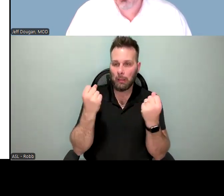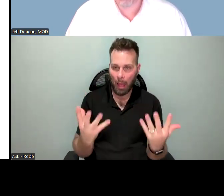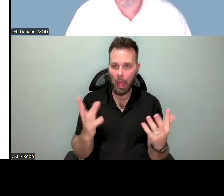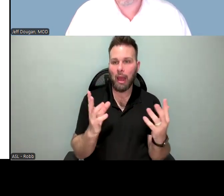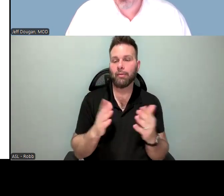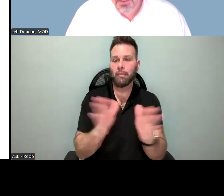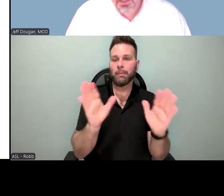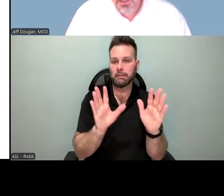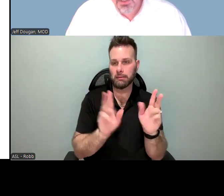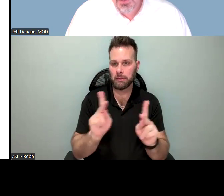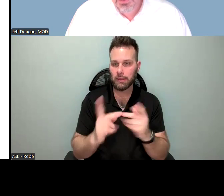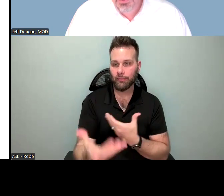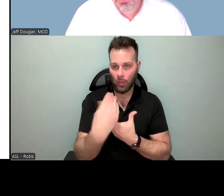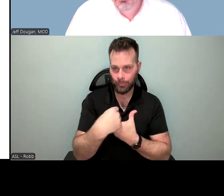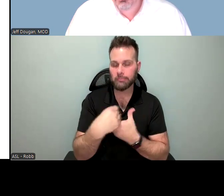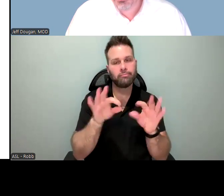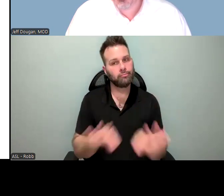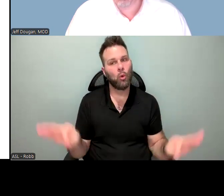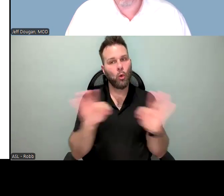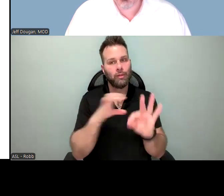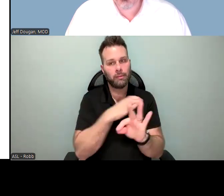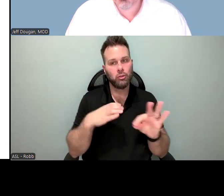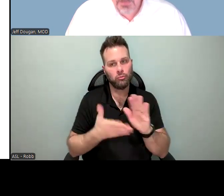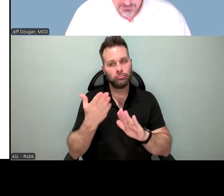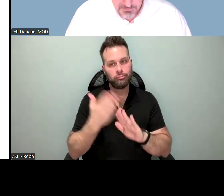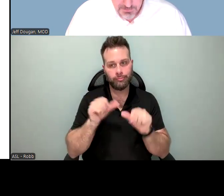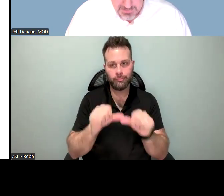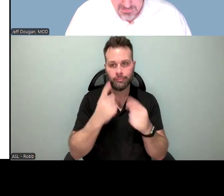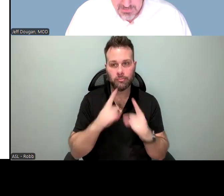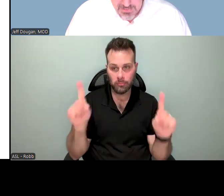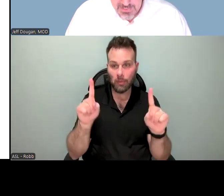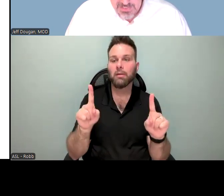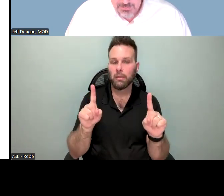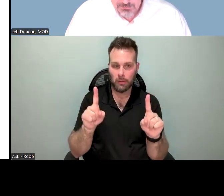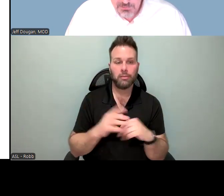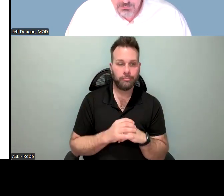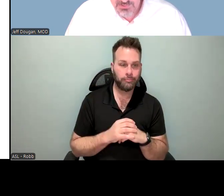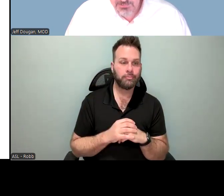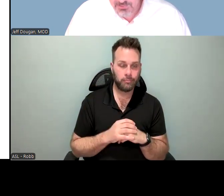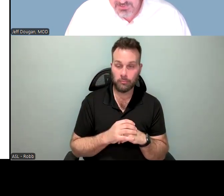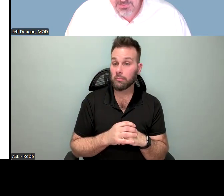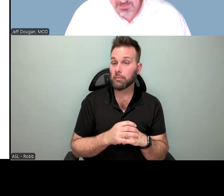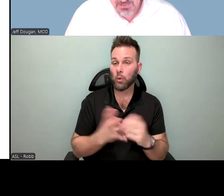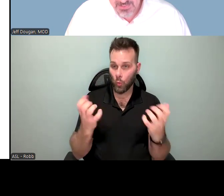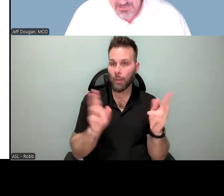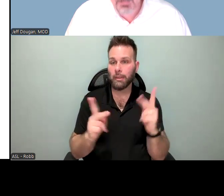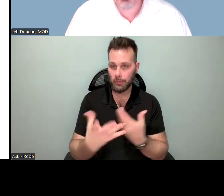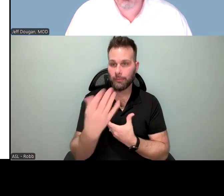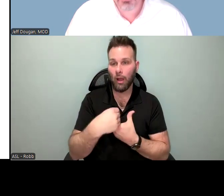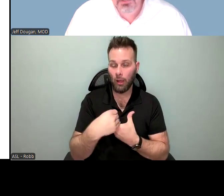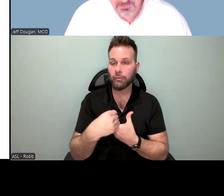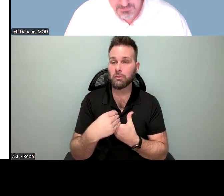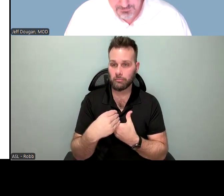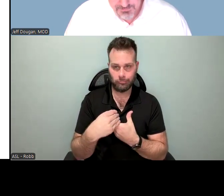that's crucial for commissions. It's really to be involved, to do that. You really want to get the